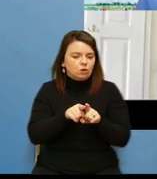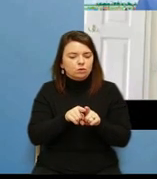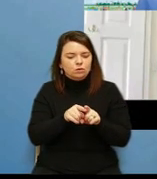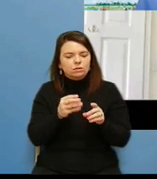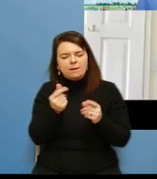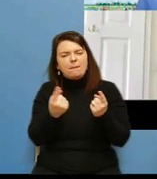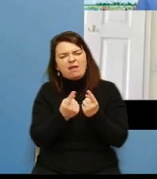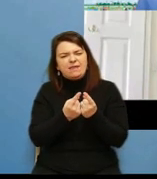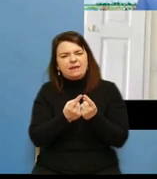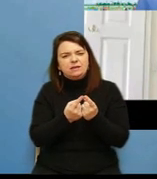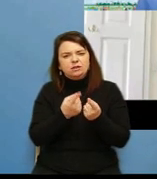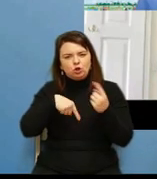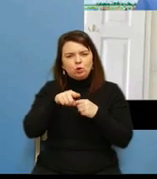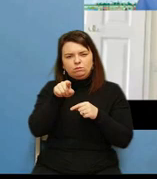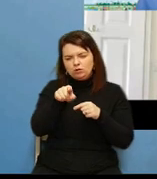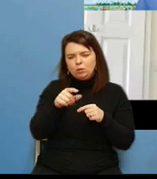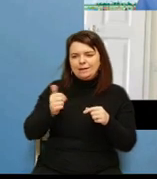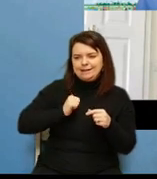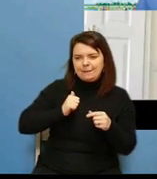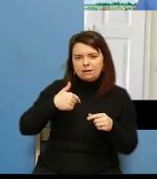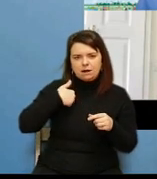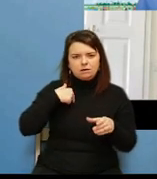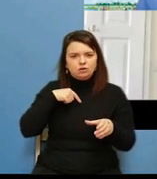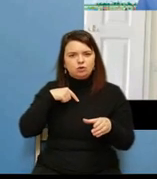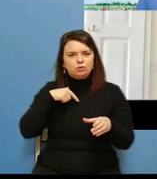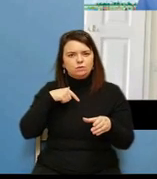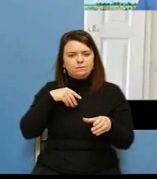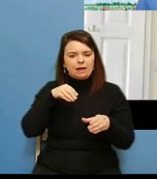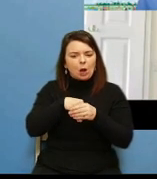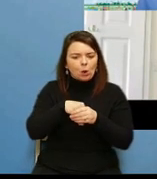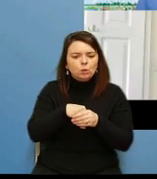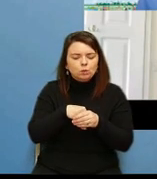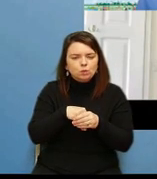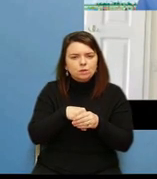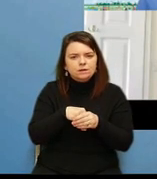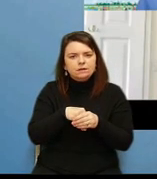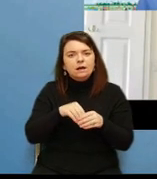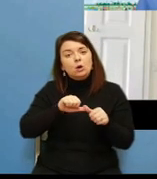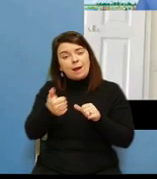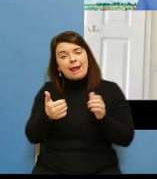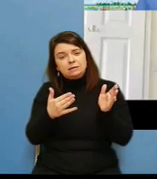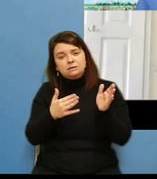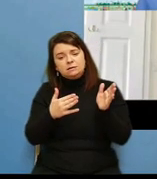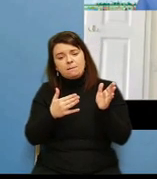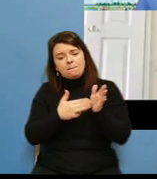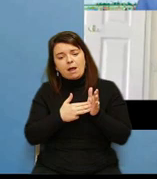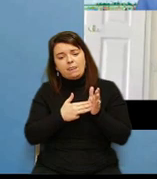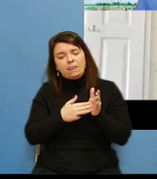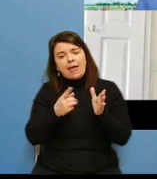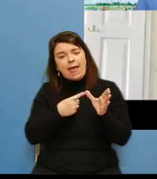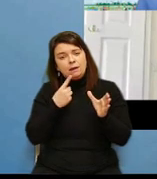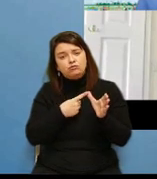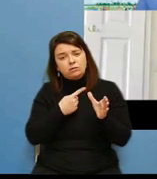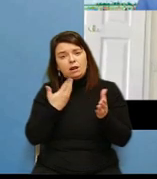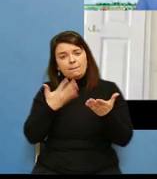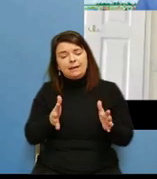investment fund also, and some other things you would expect us to include. And so hopefully